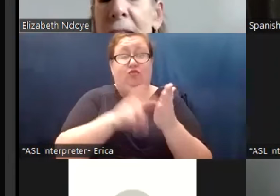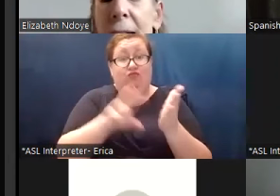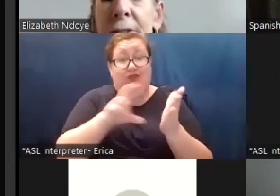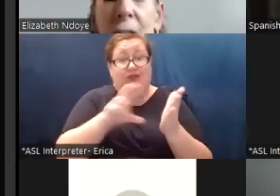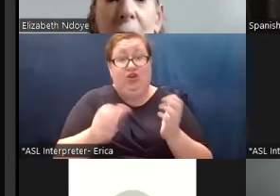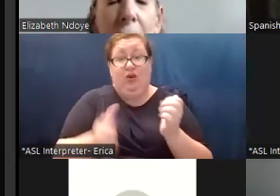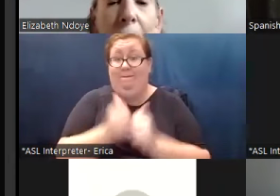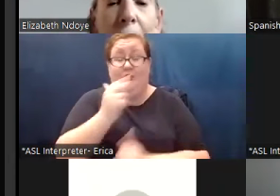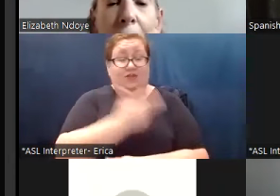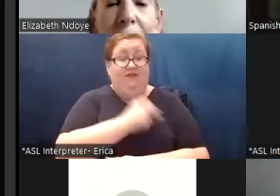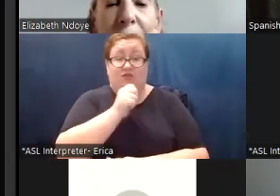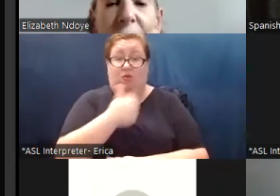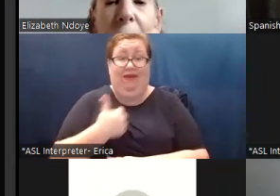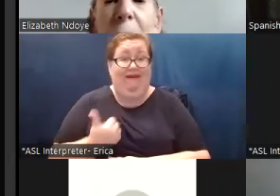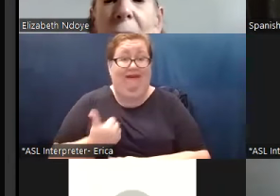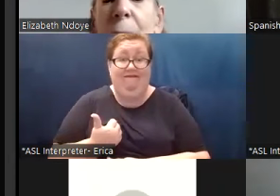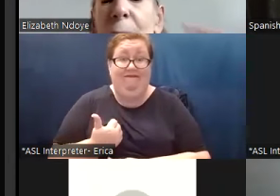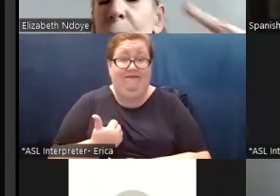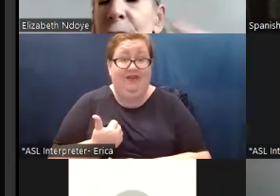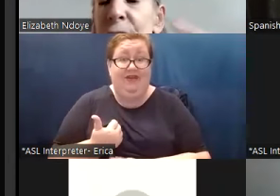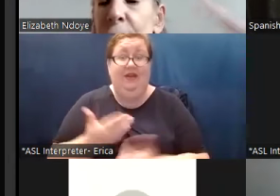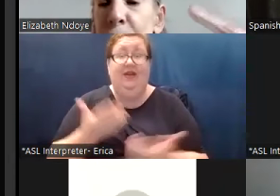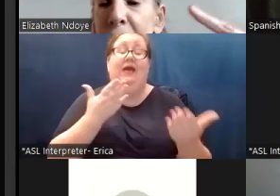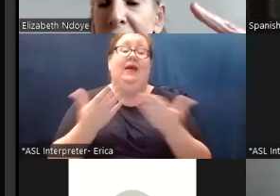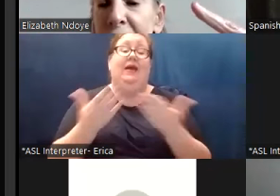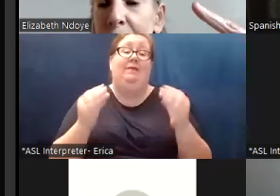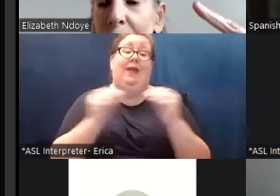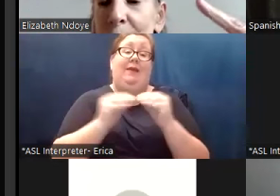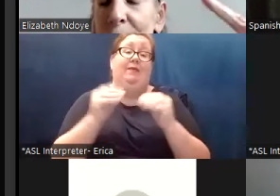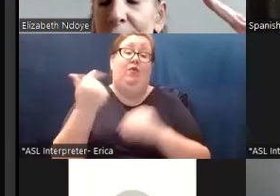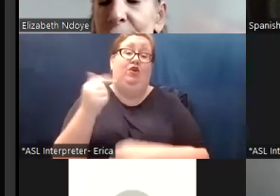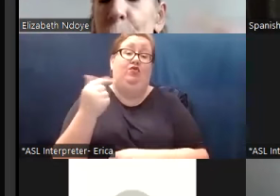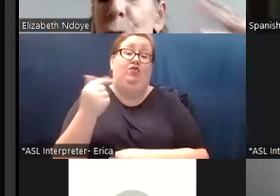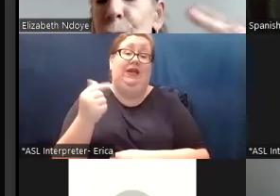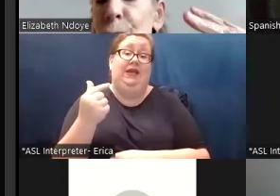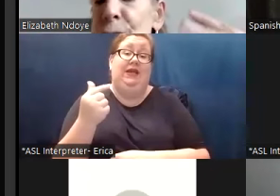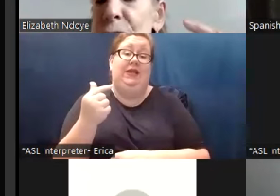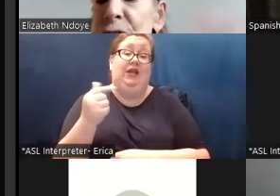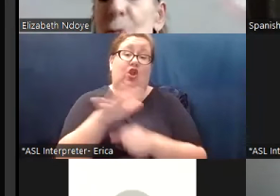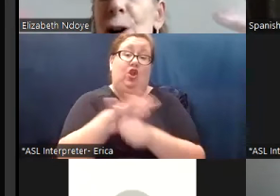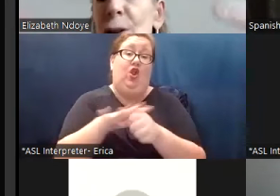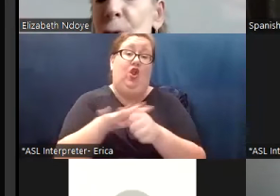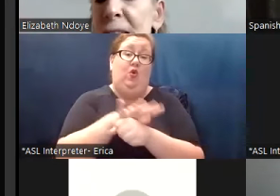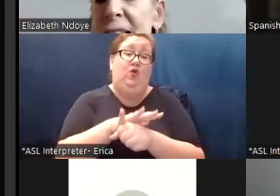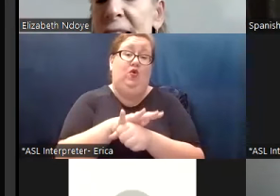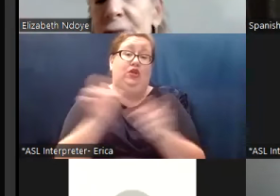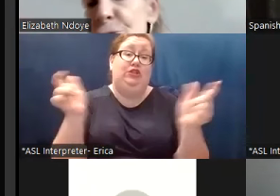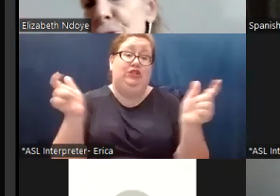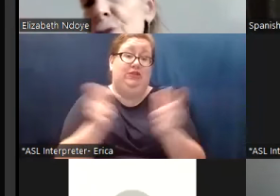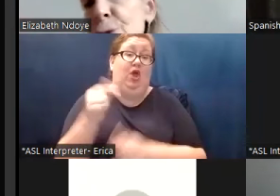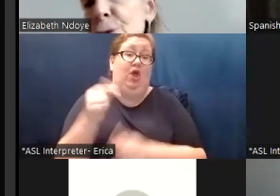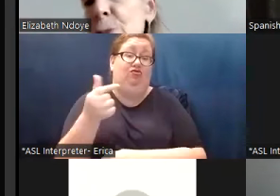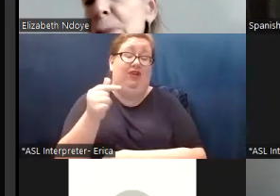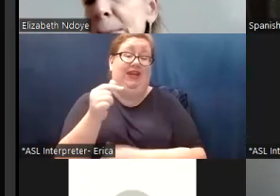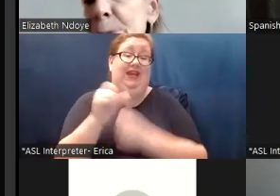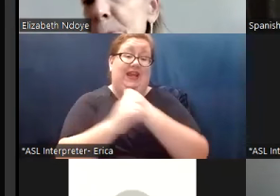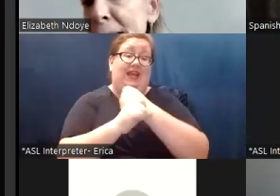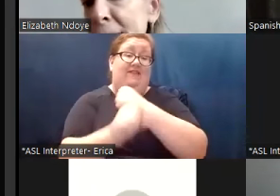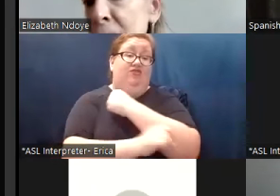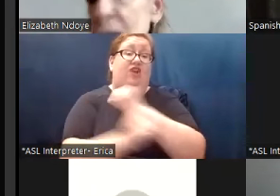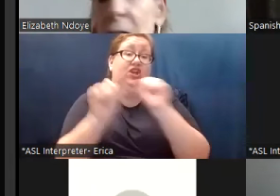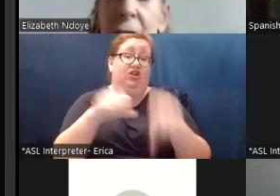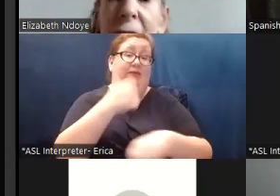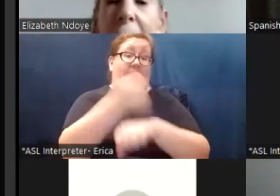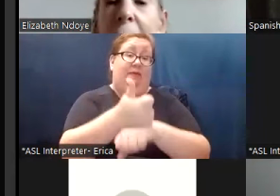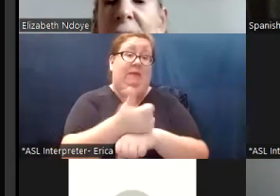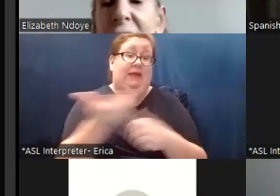don't have, maybe more of the green, local, small green infrastructure could be